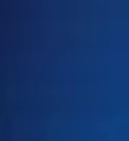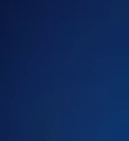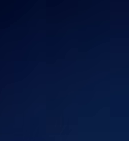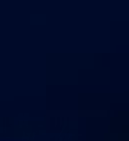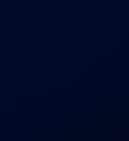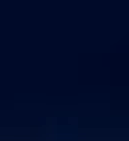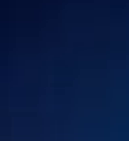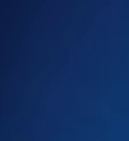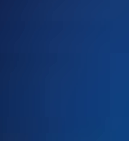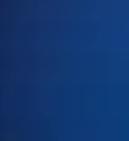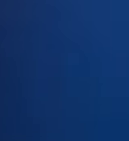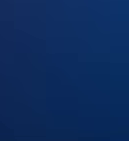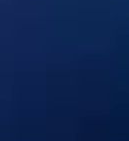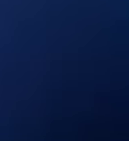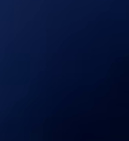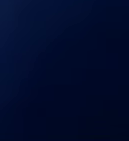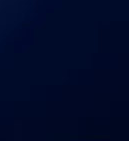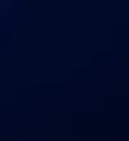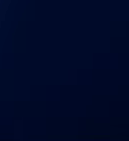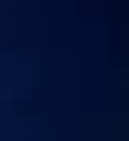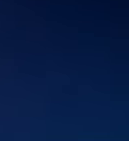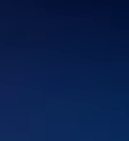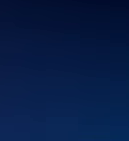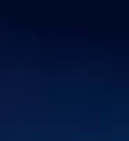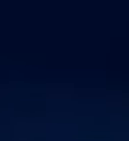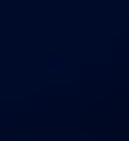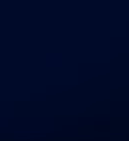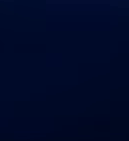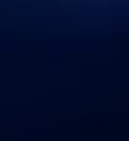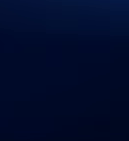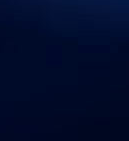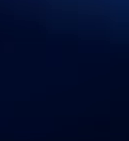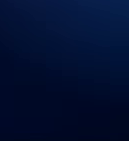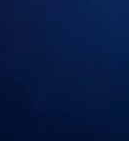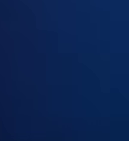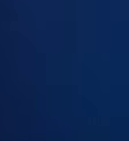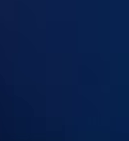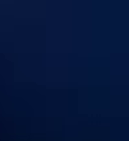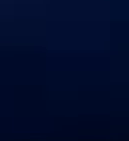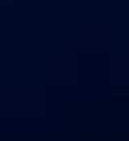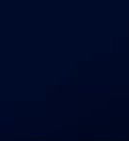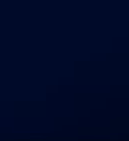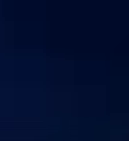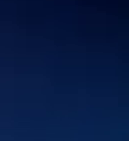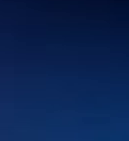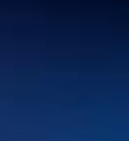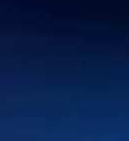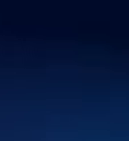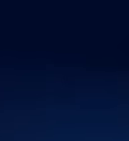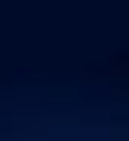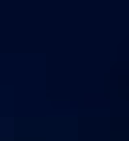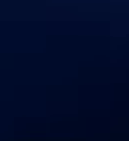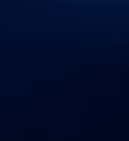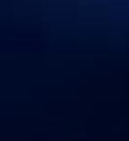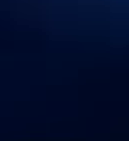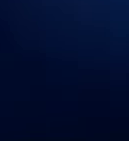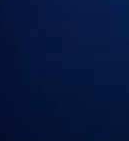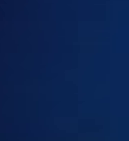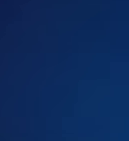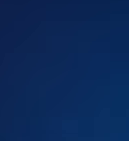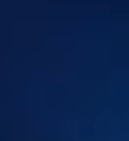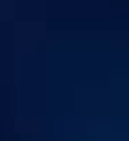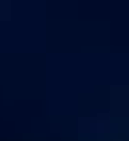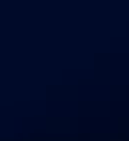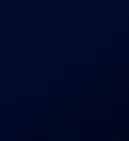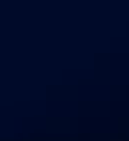have the hope of reigning with Christ instead of being subjects of his kingdom. Eh ade foforo